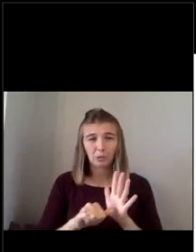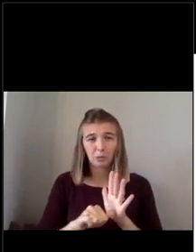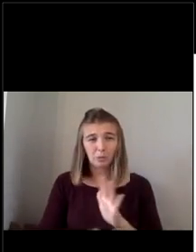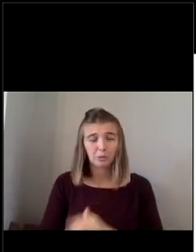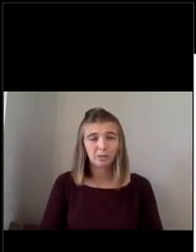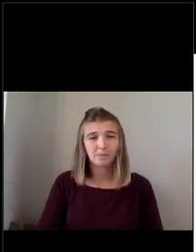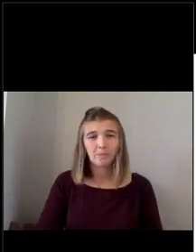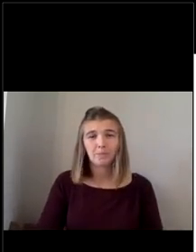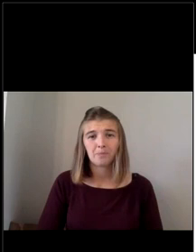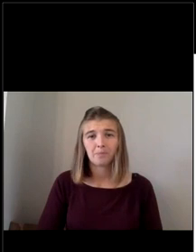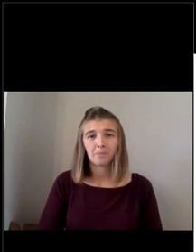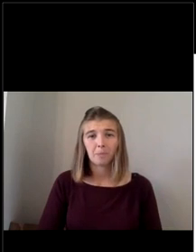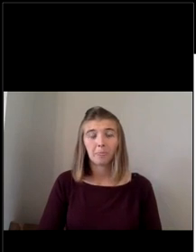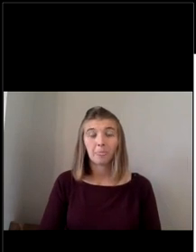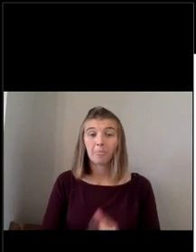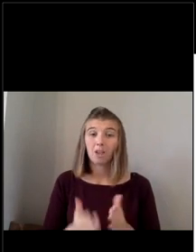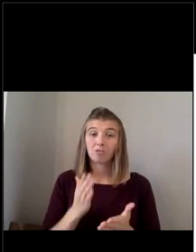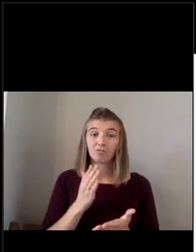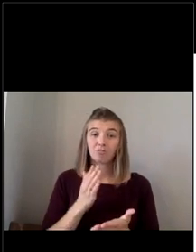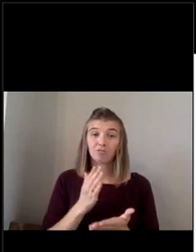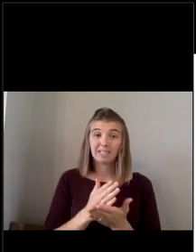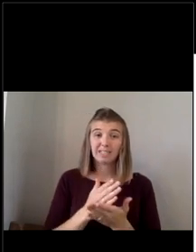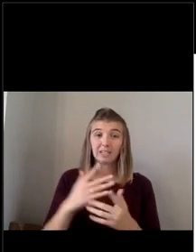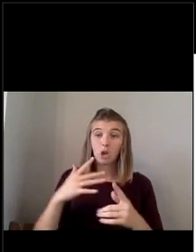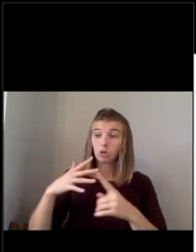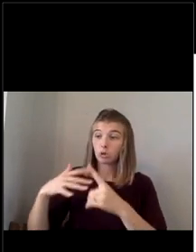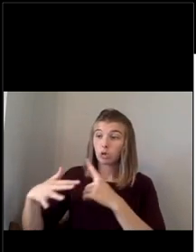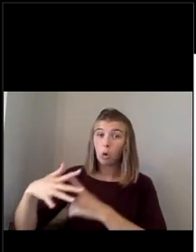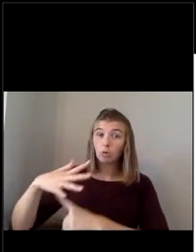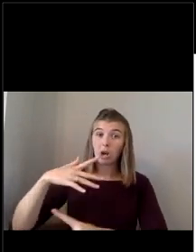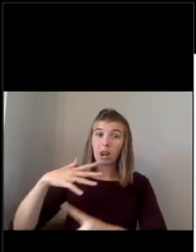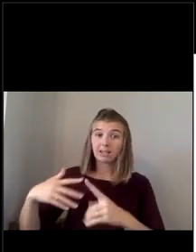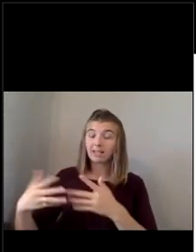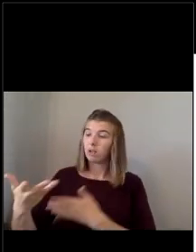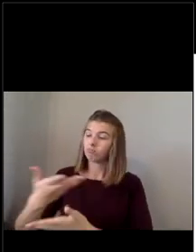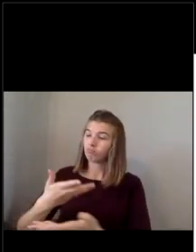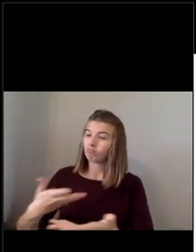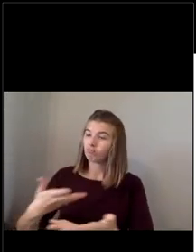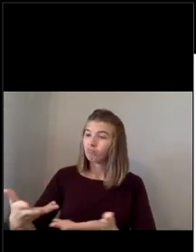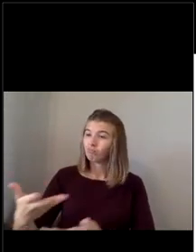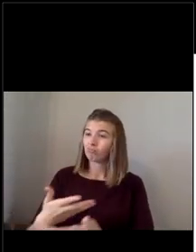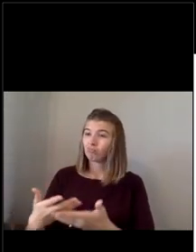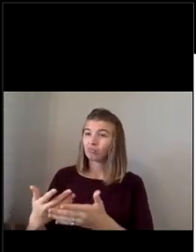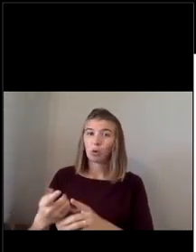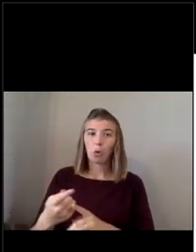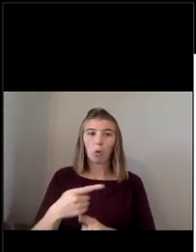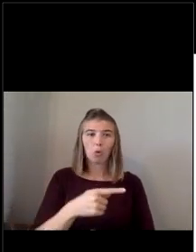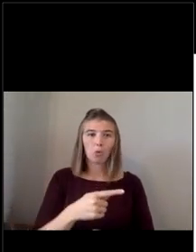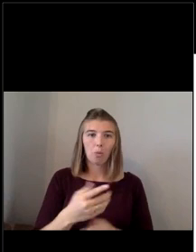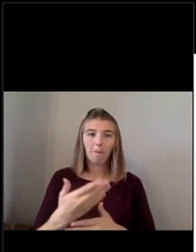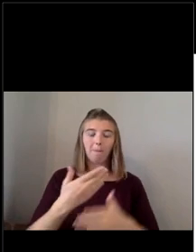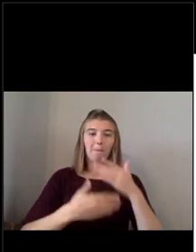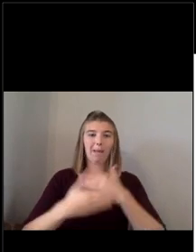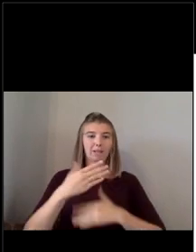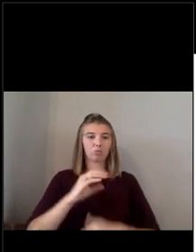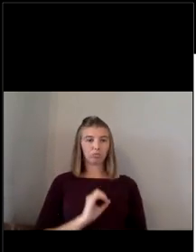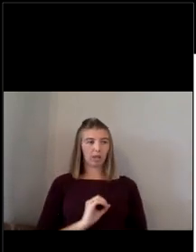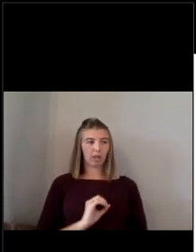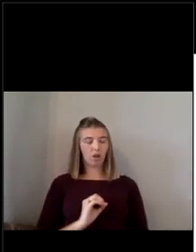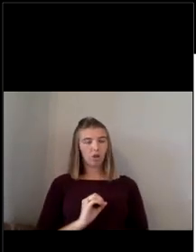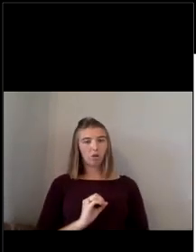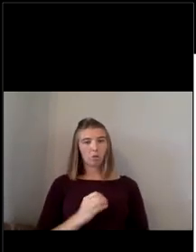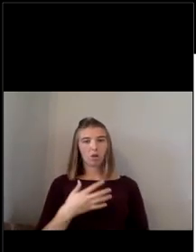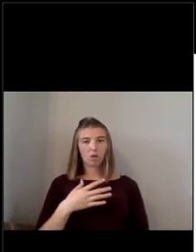Critically, socializing doesn't just move you back to zero. No, socializing is really, really, really good for you. In